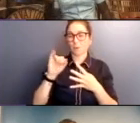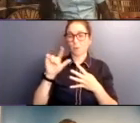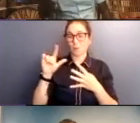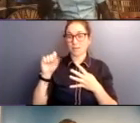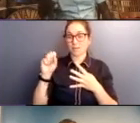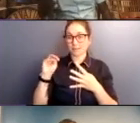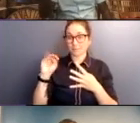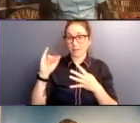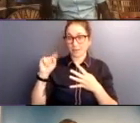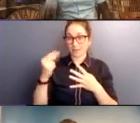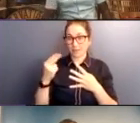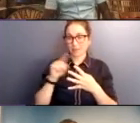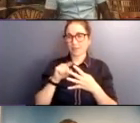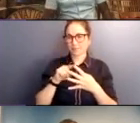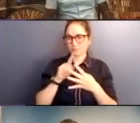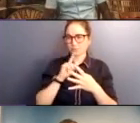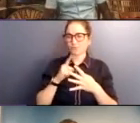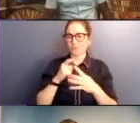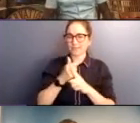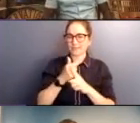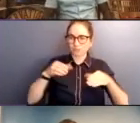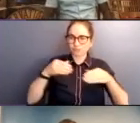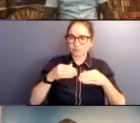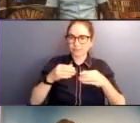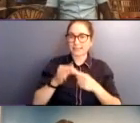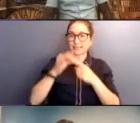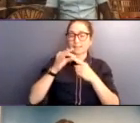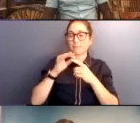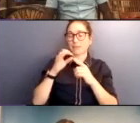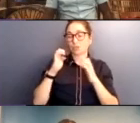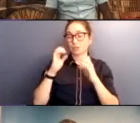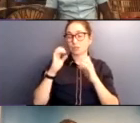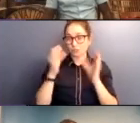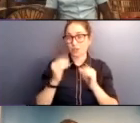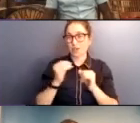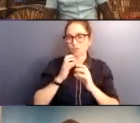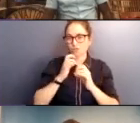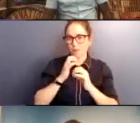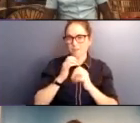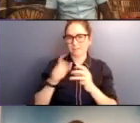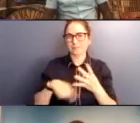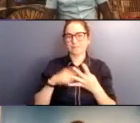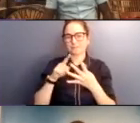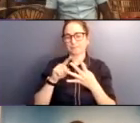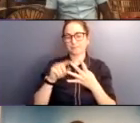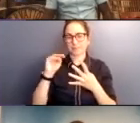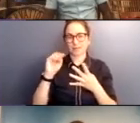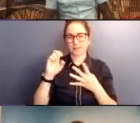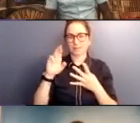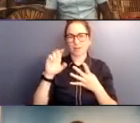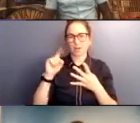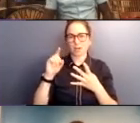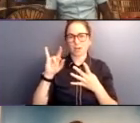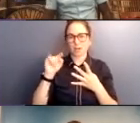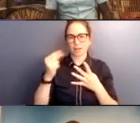and he is a self-contained special education teacher and trumpeter. Meredith Sharpe, she is a neurologic